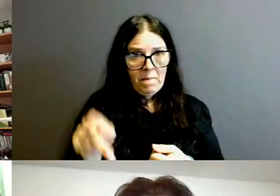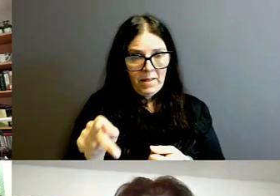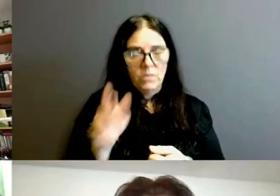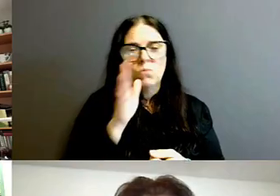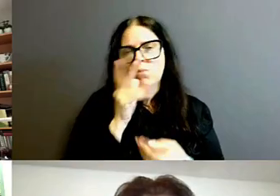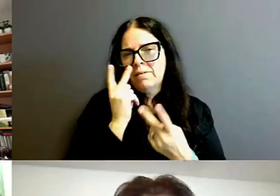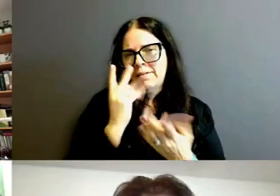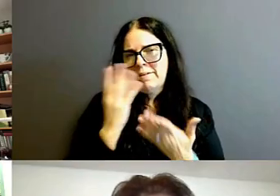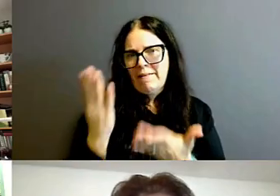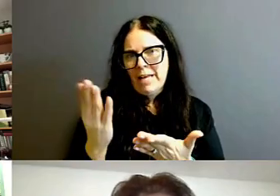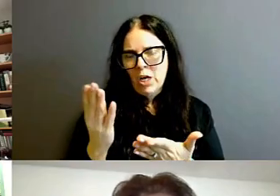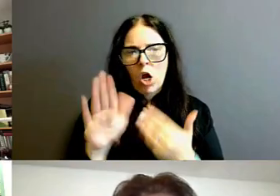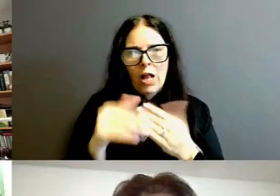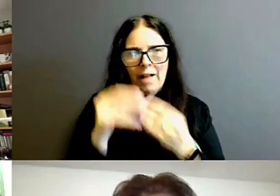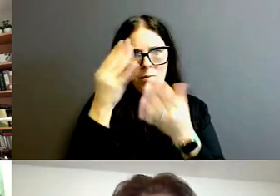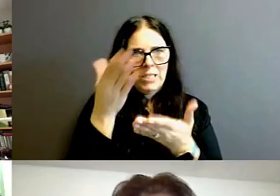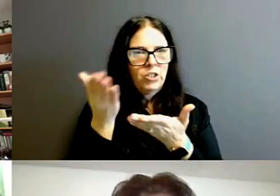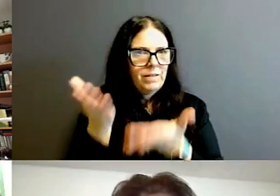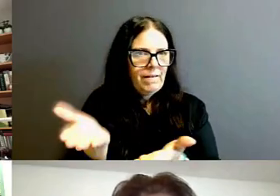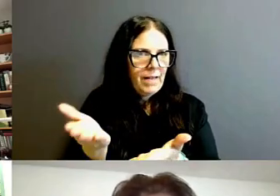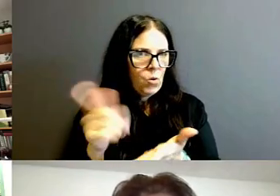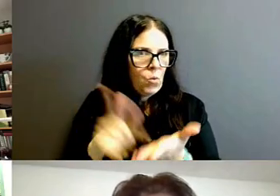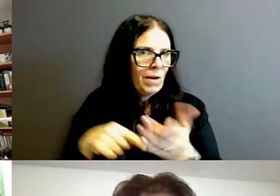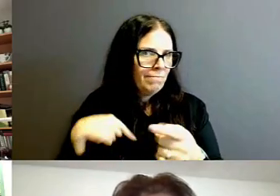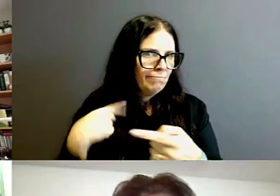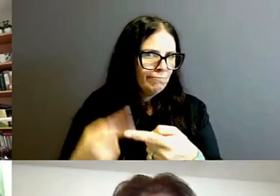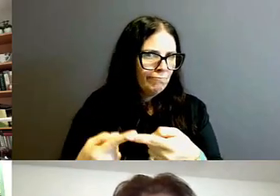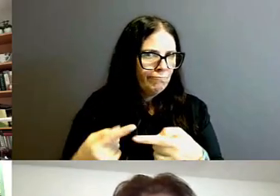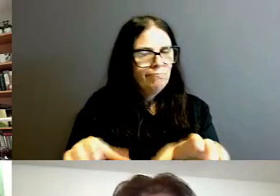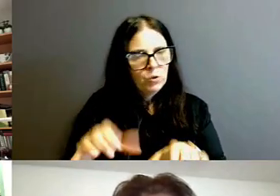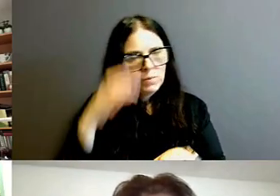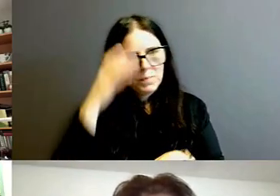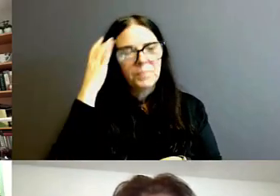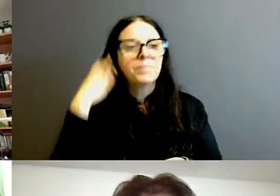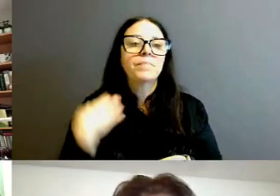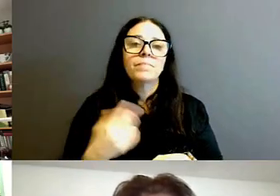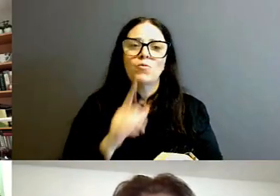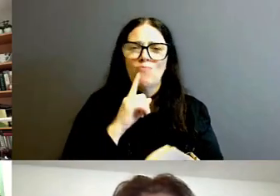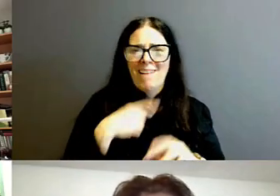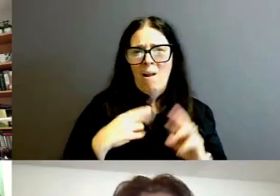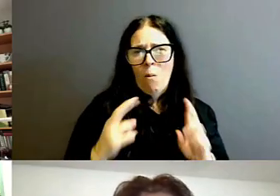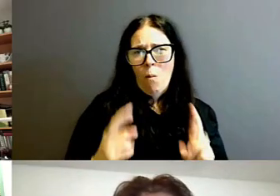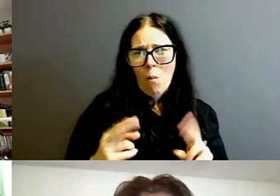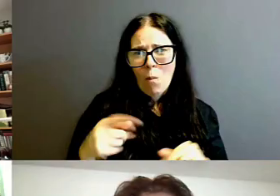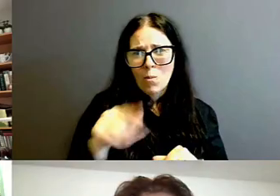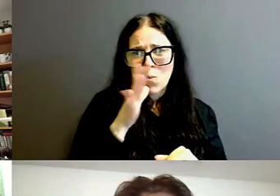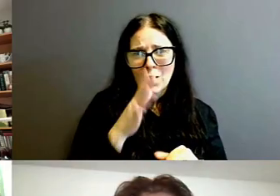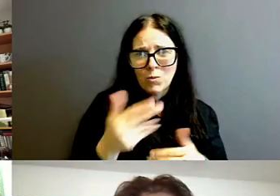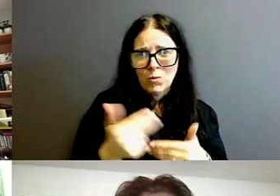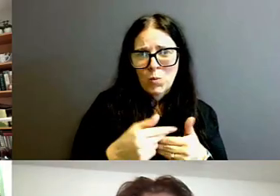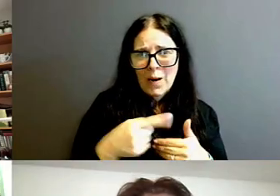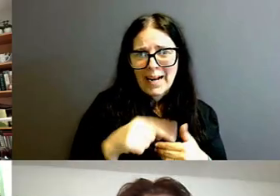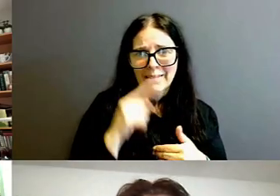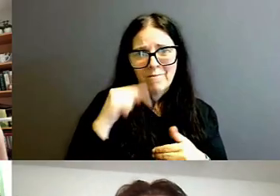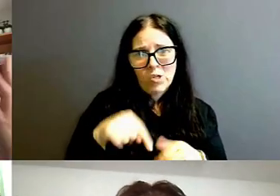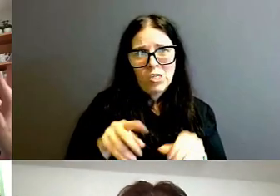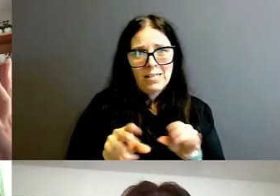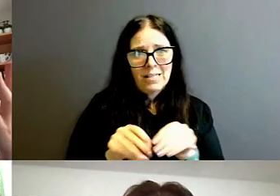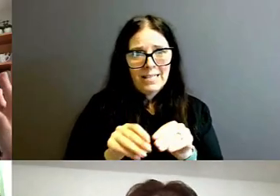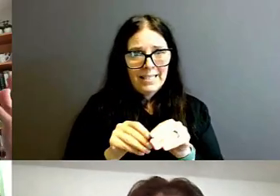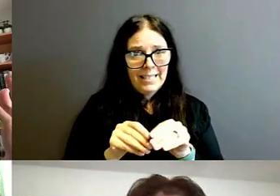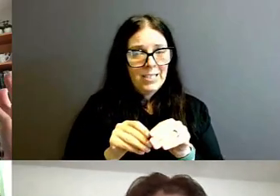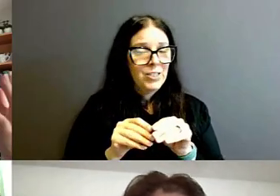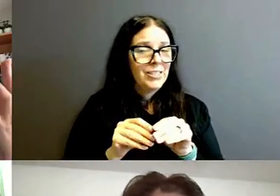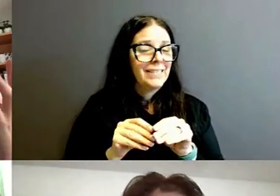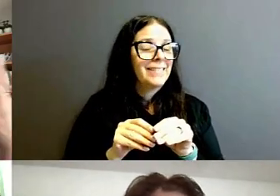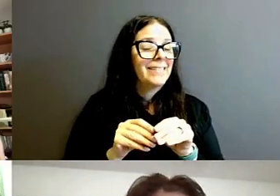you'll be finding all the information from what we have done so far. I really hope you will be joining us for the session next